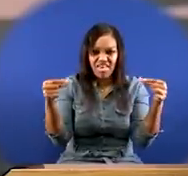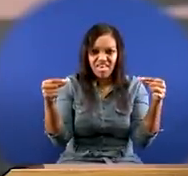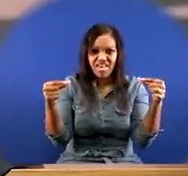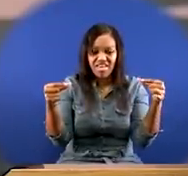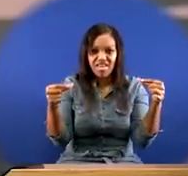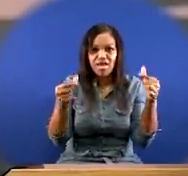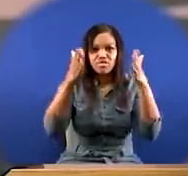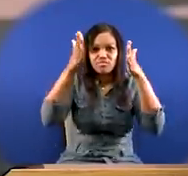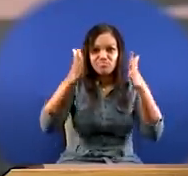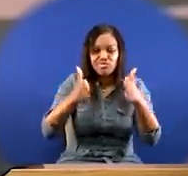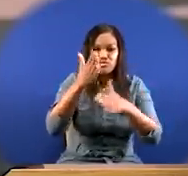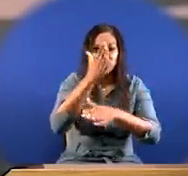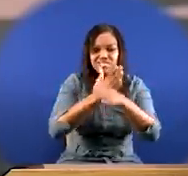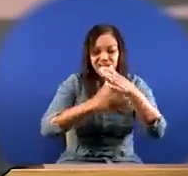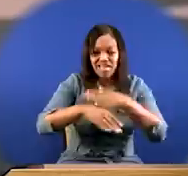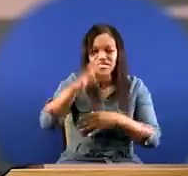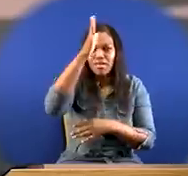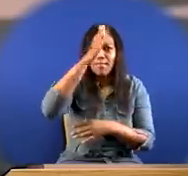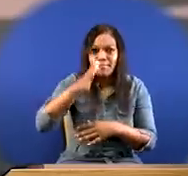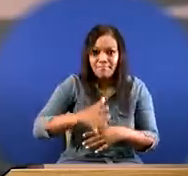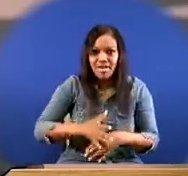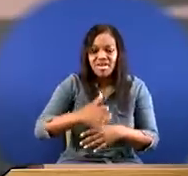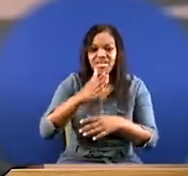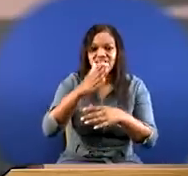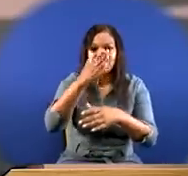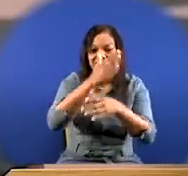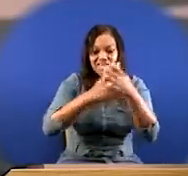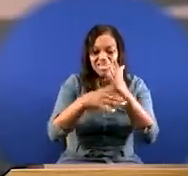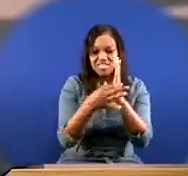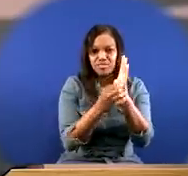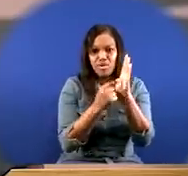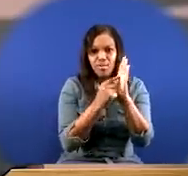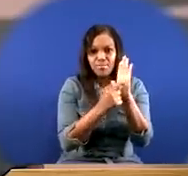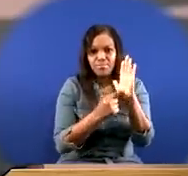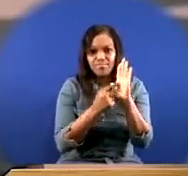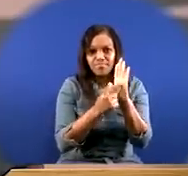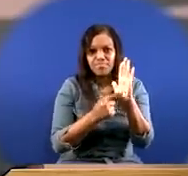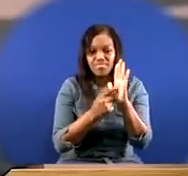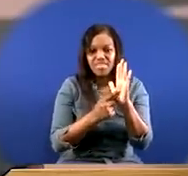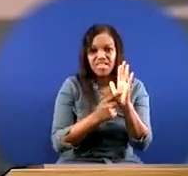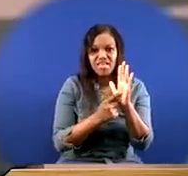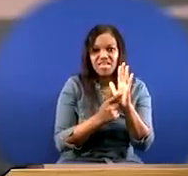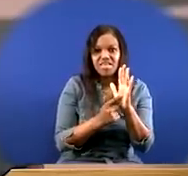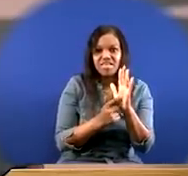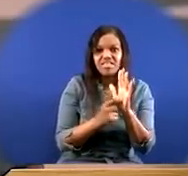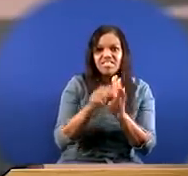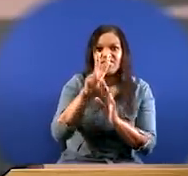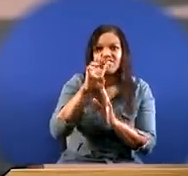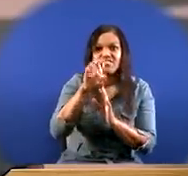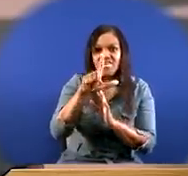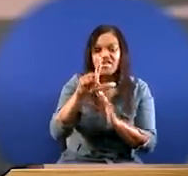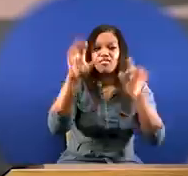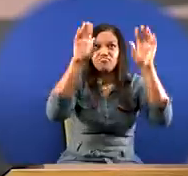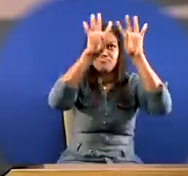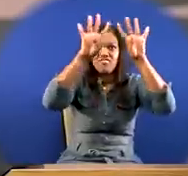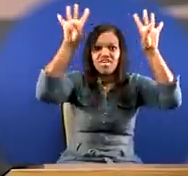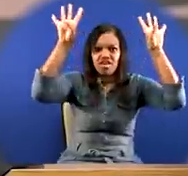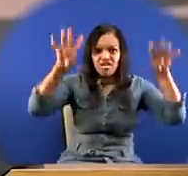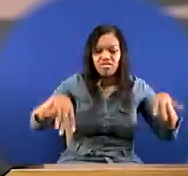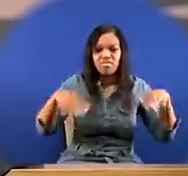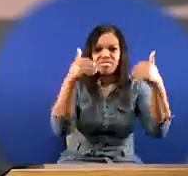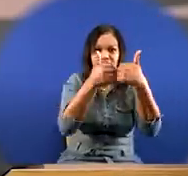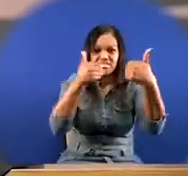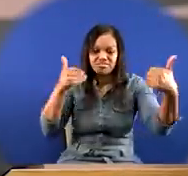man's hand at his palm. The veil that separated the holy